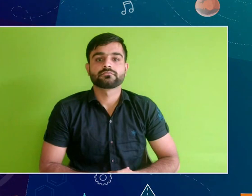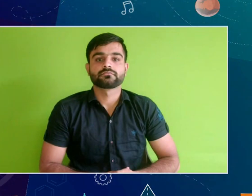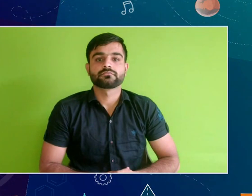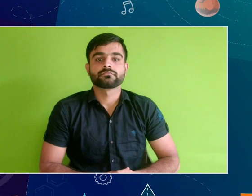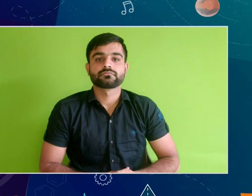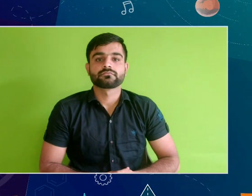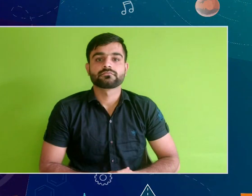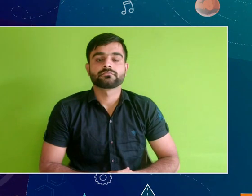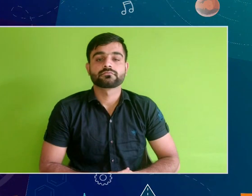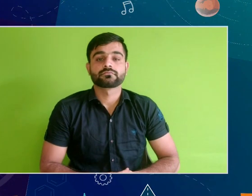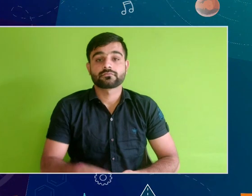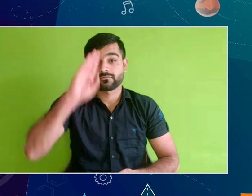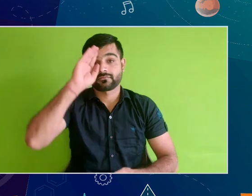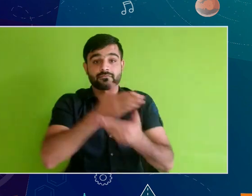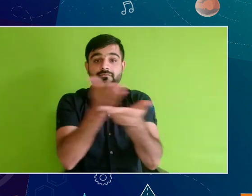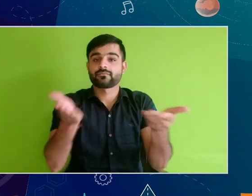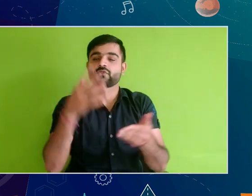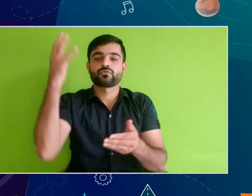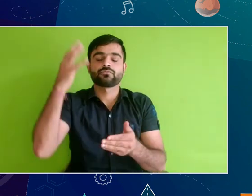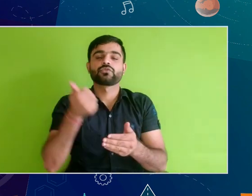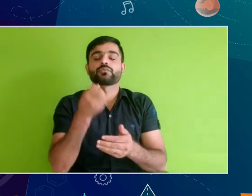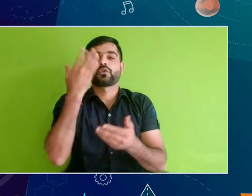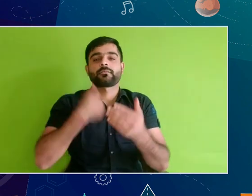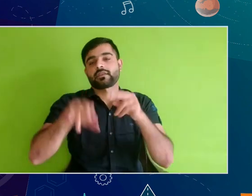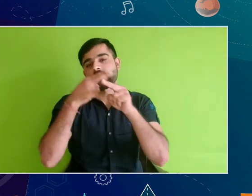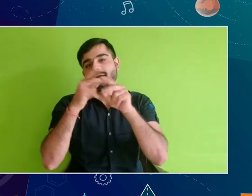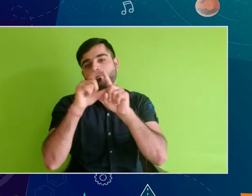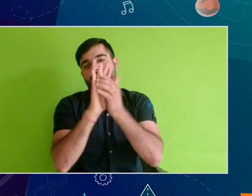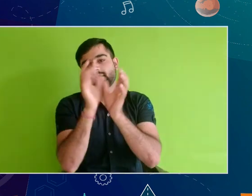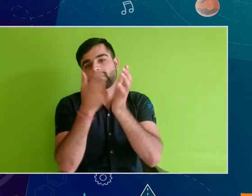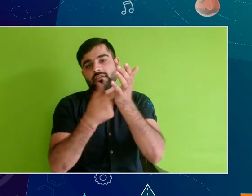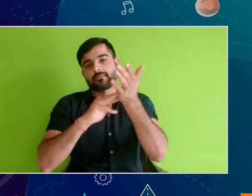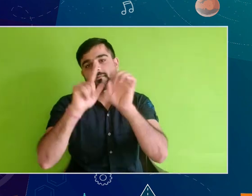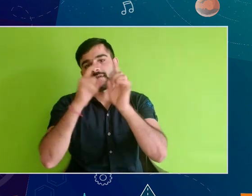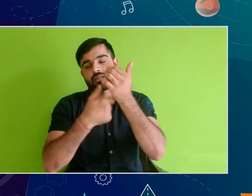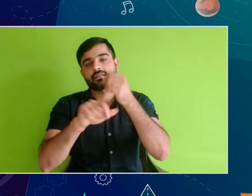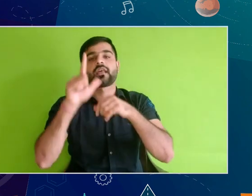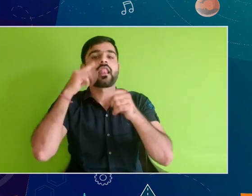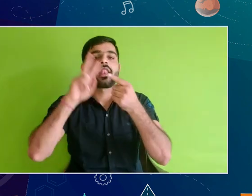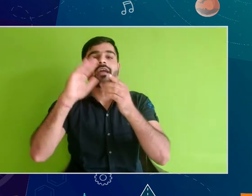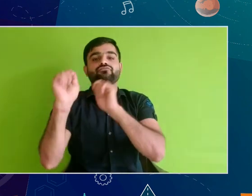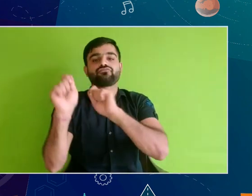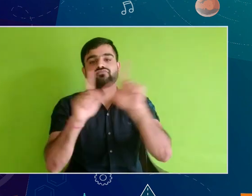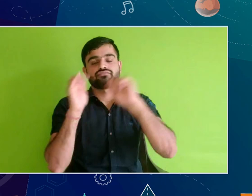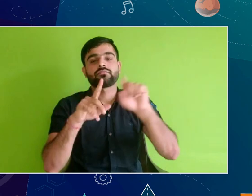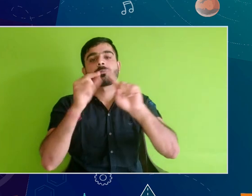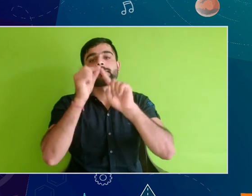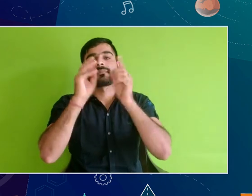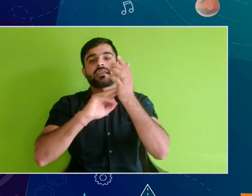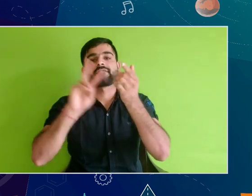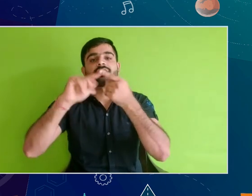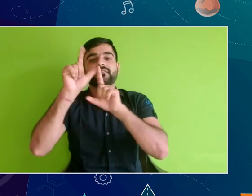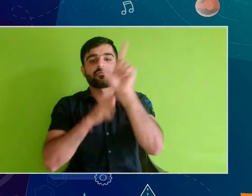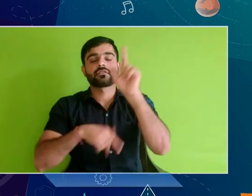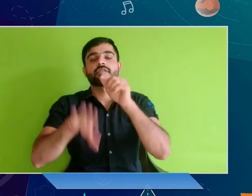Hello everyone, very good morning. This is Dharminder Singh. Welcome you again for PM Vidya Live Channel, and also you're watching this program on NCERT